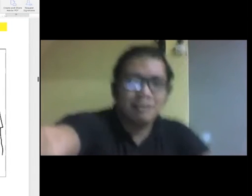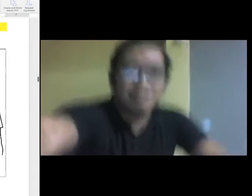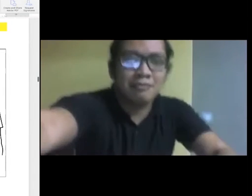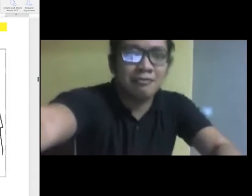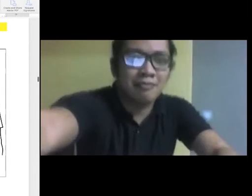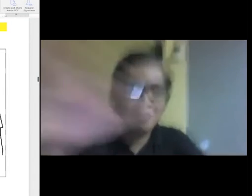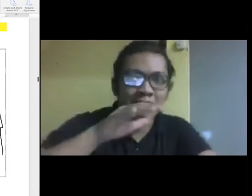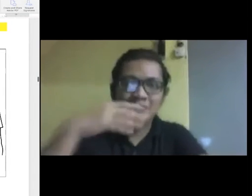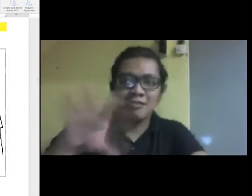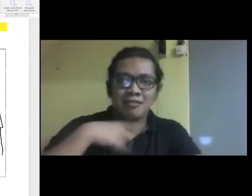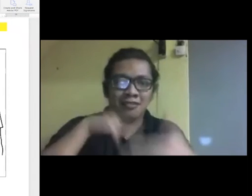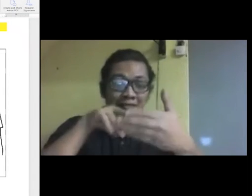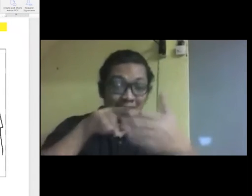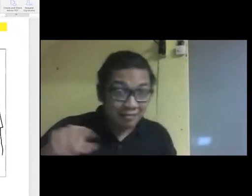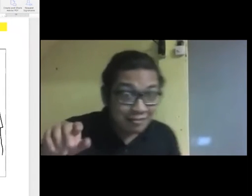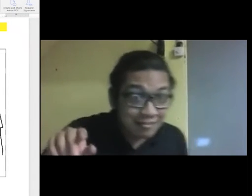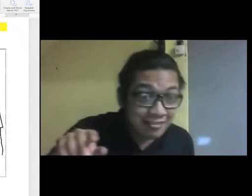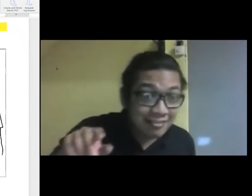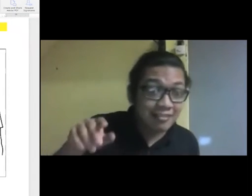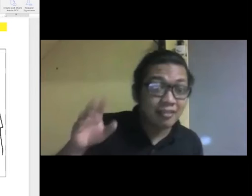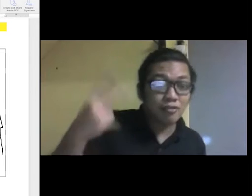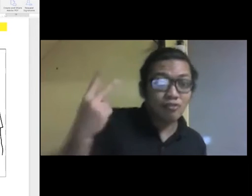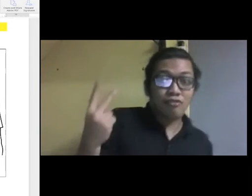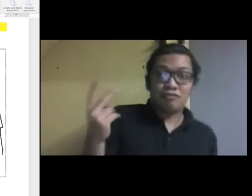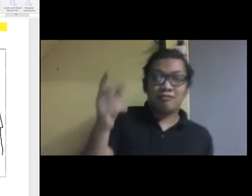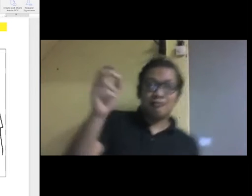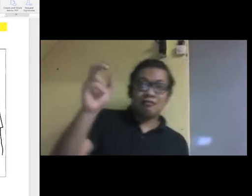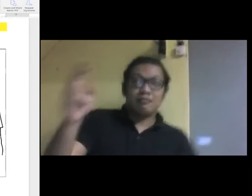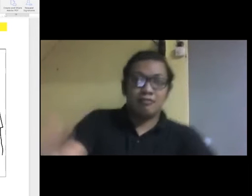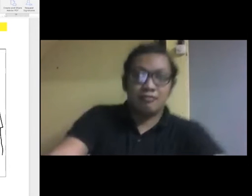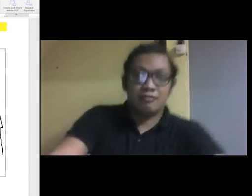So this is Nathan. Mhm.